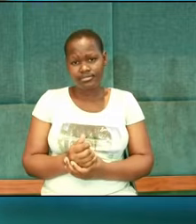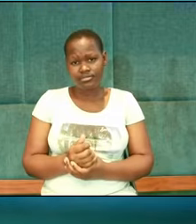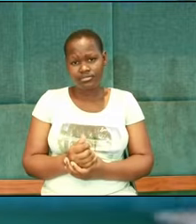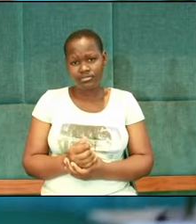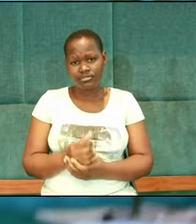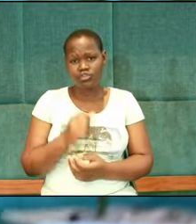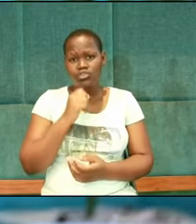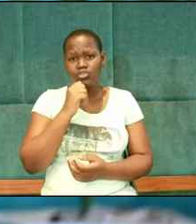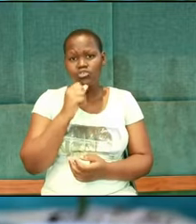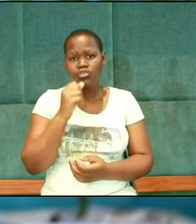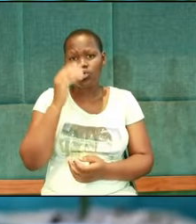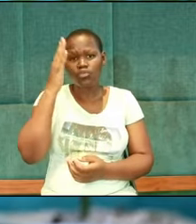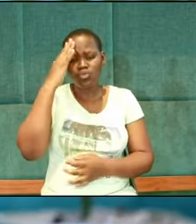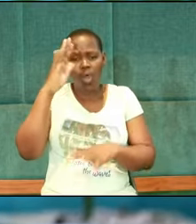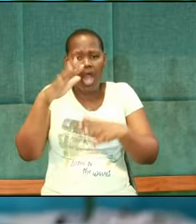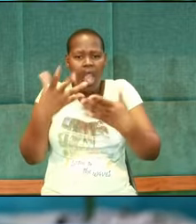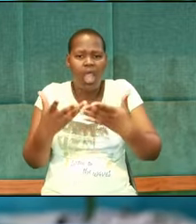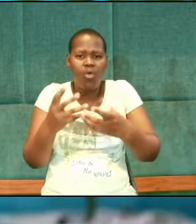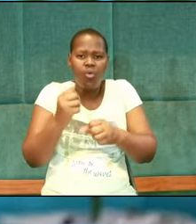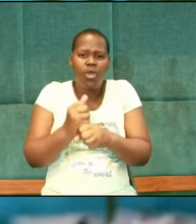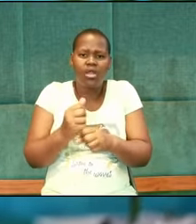You don't know how to deal with a teenage girl.